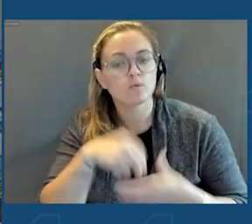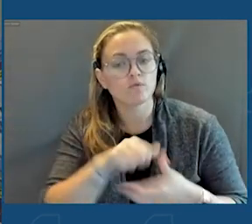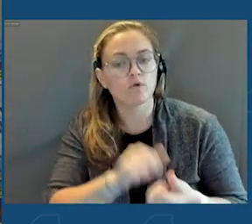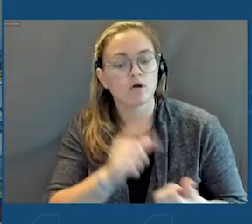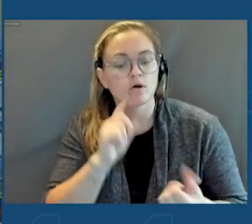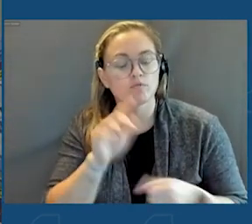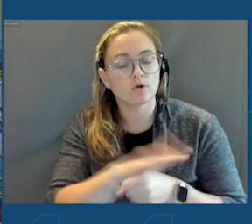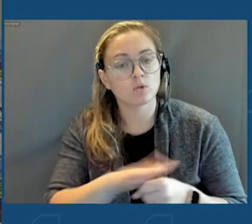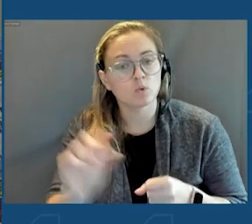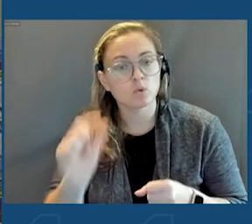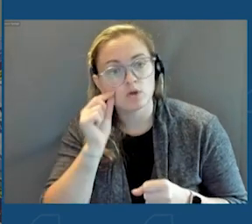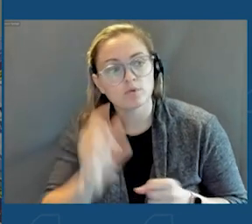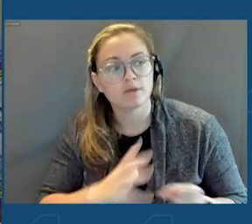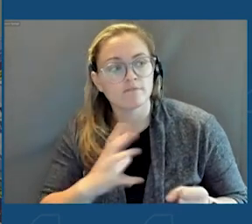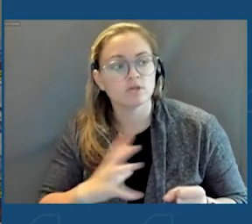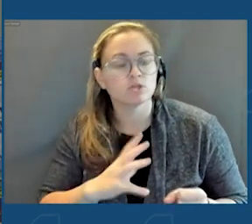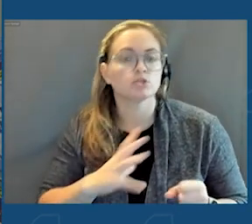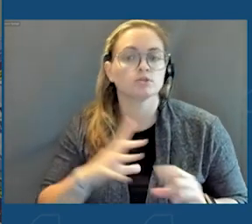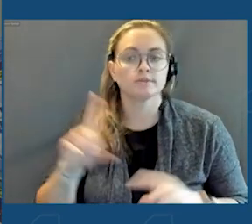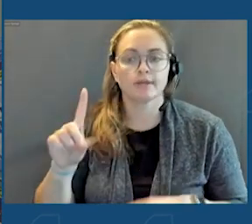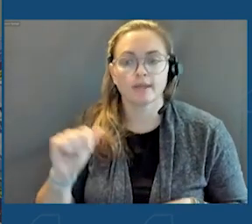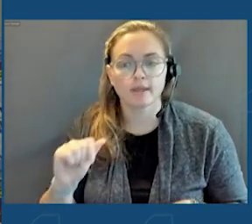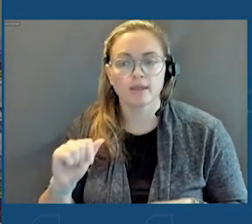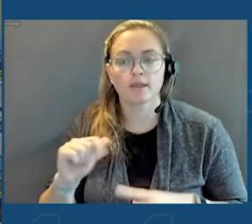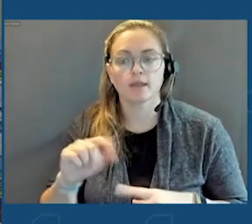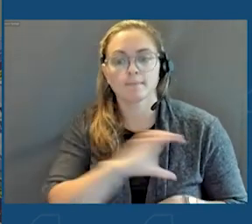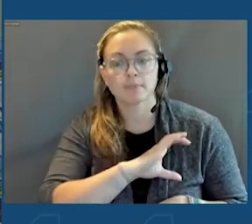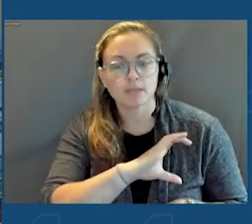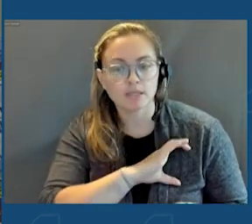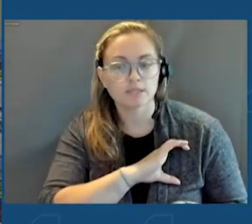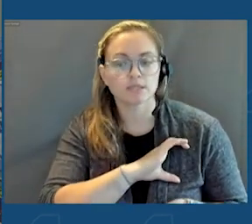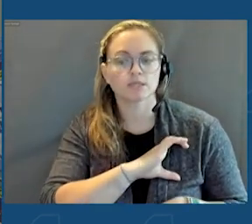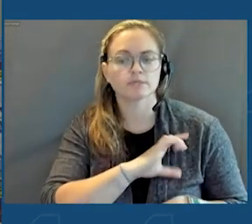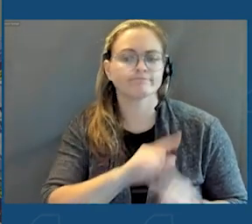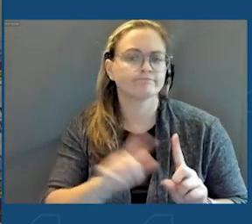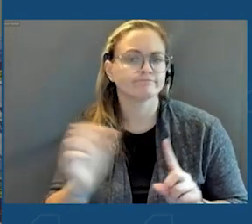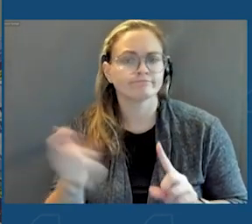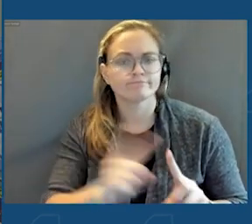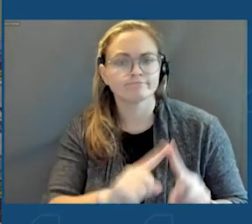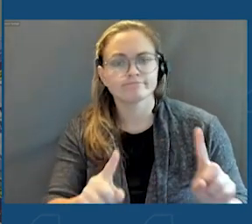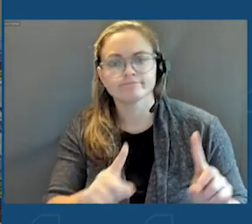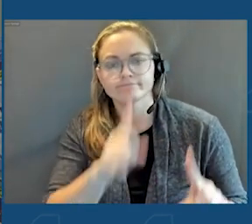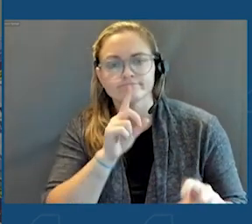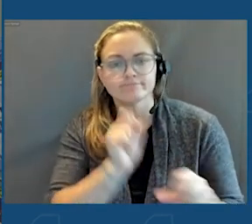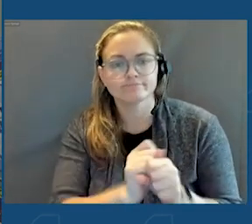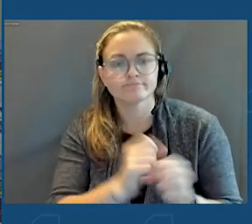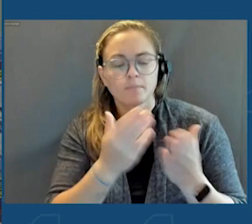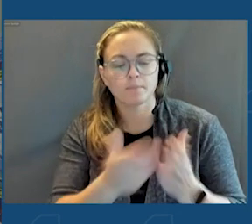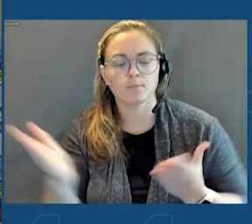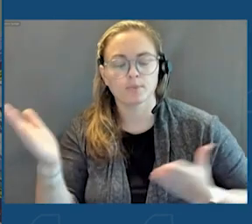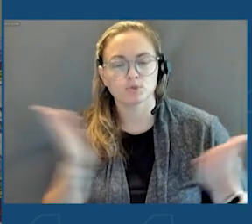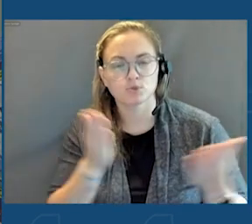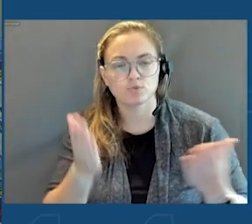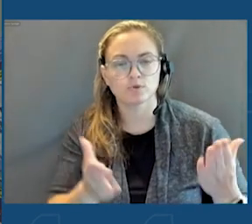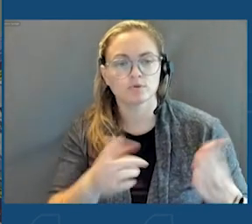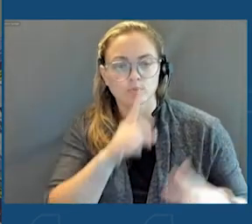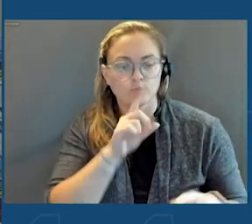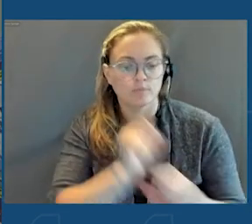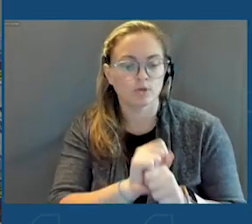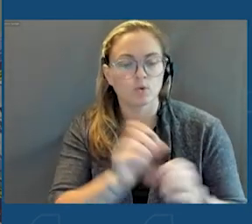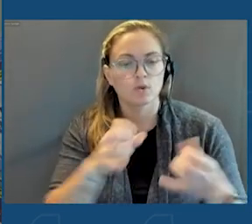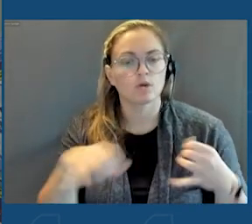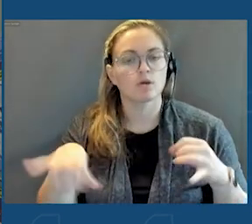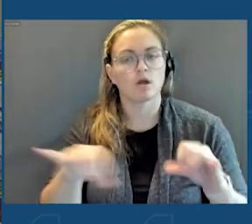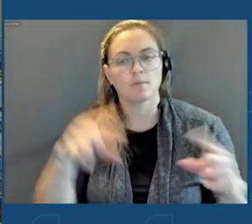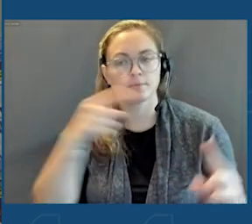local government officials, our district attorneys, our policing agencies, and all those who are true public servants committed to the common objective that we